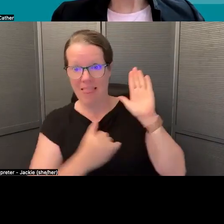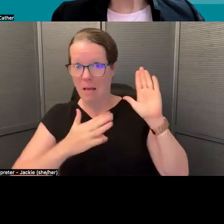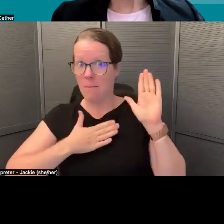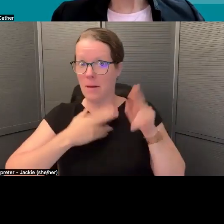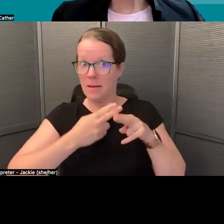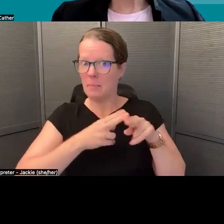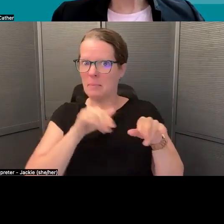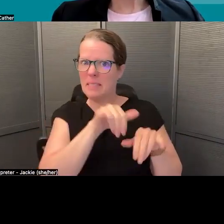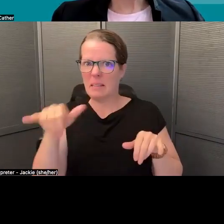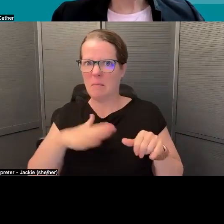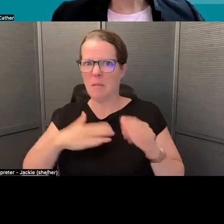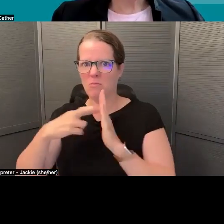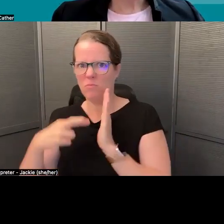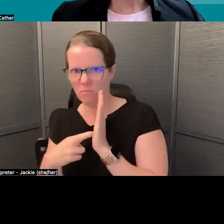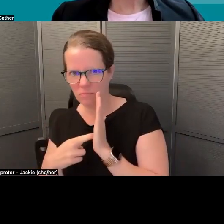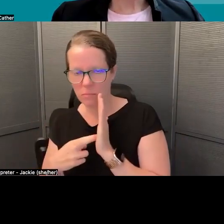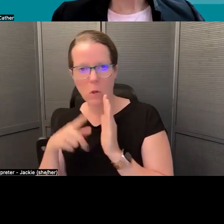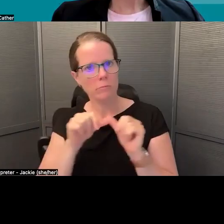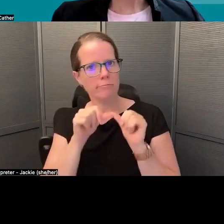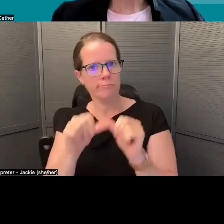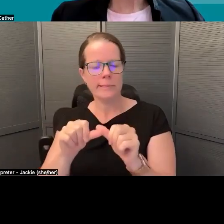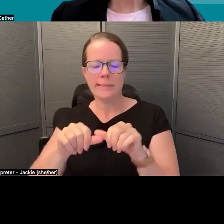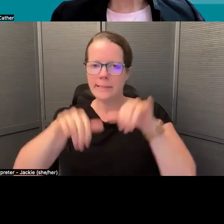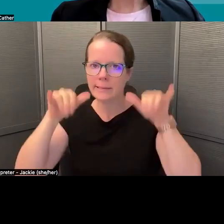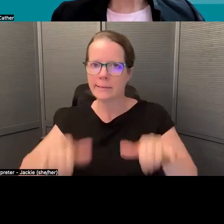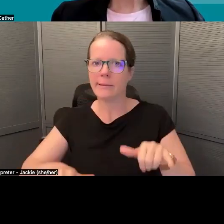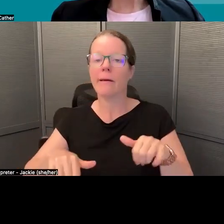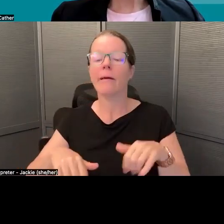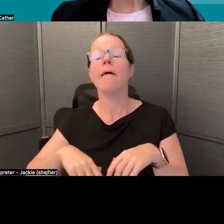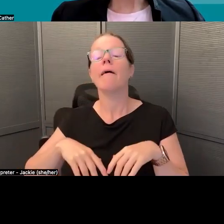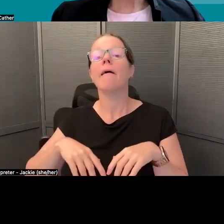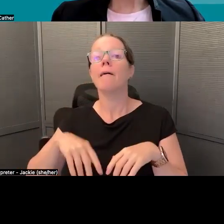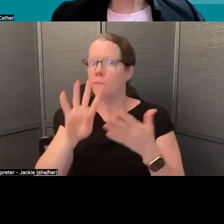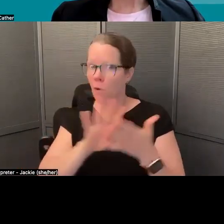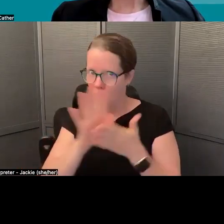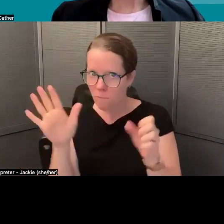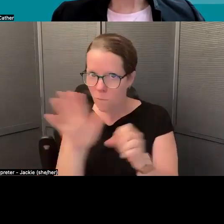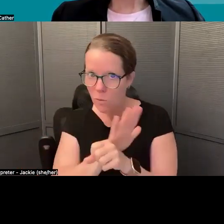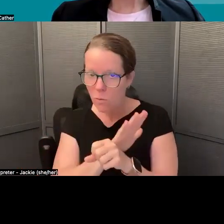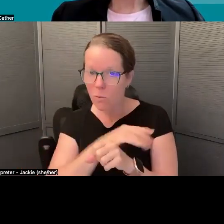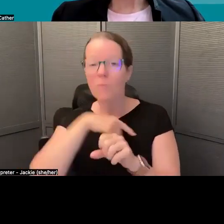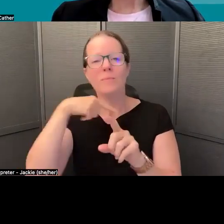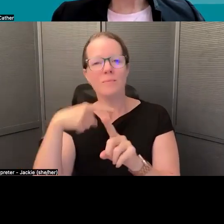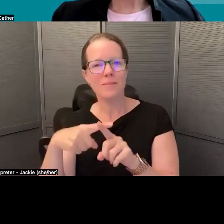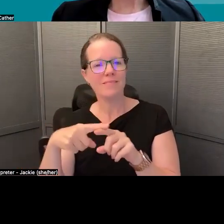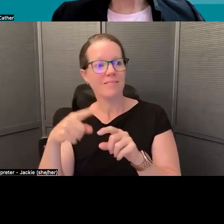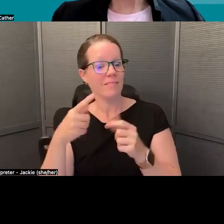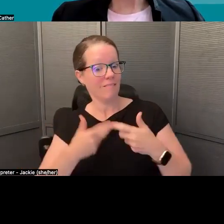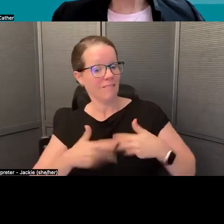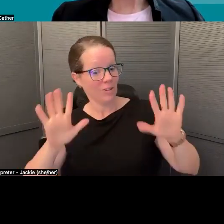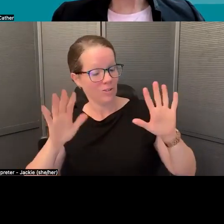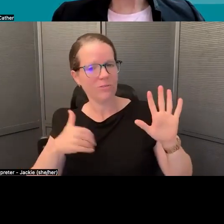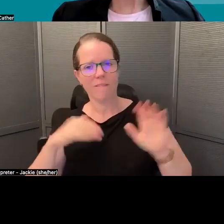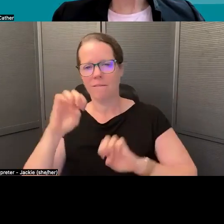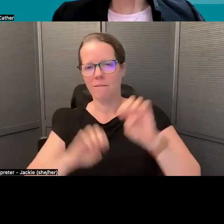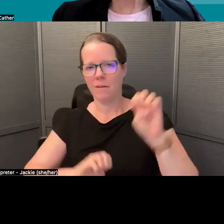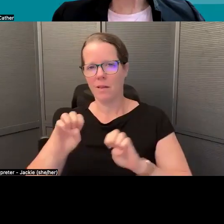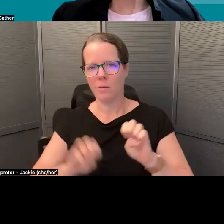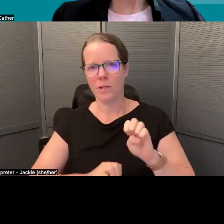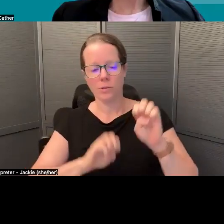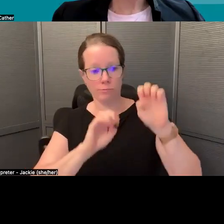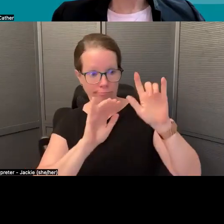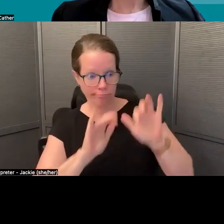an evaluation upon conclusion of the program, please. We will send a link and QR code to the evaluation near the end